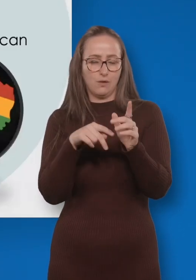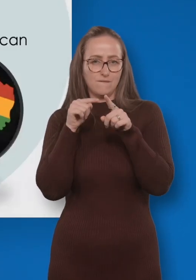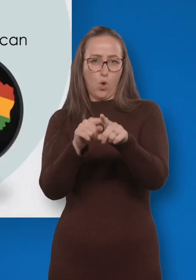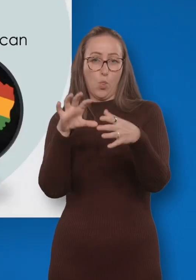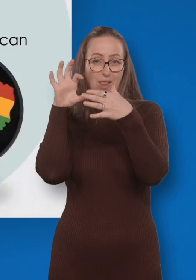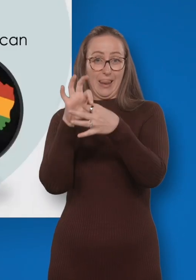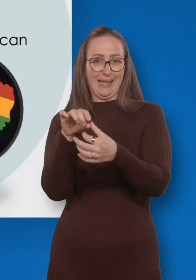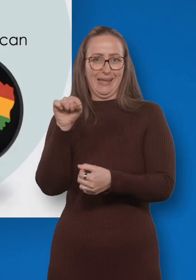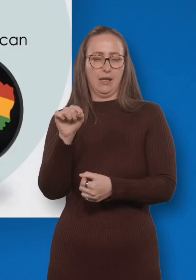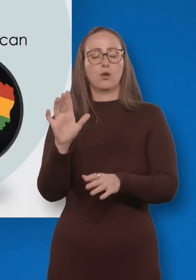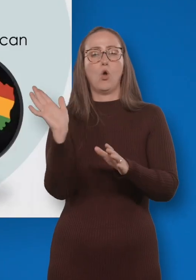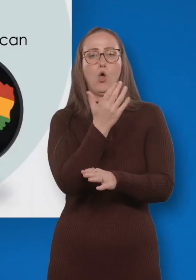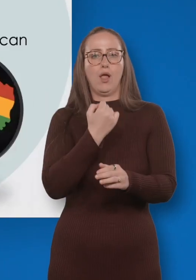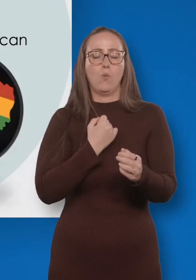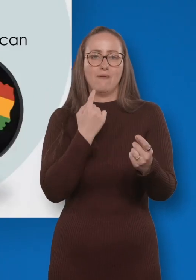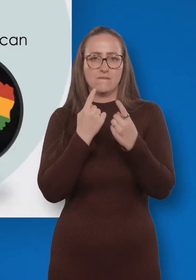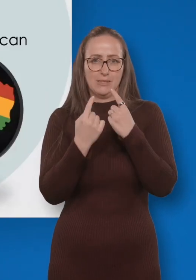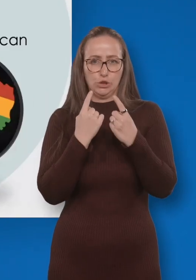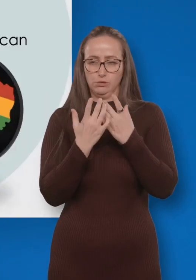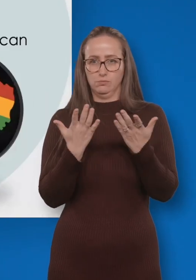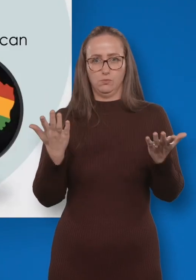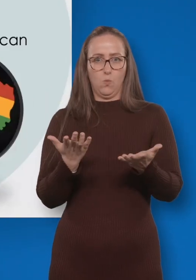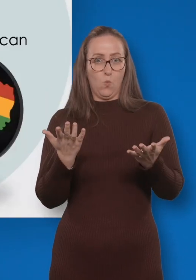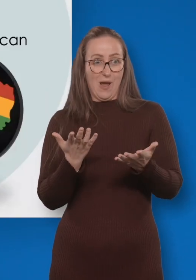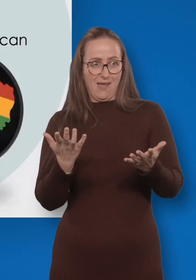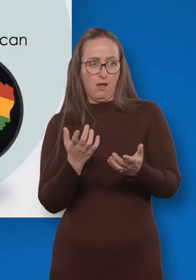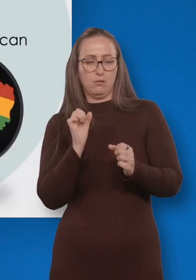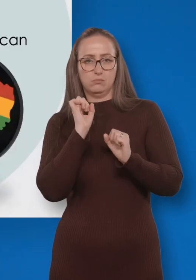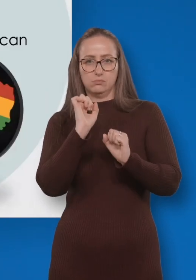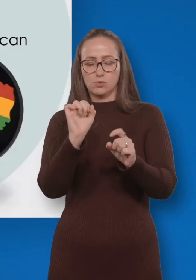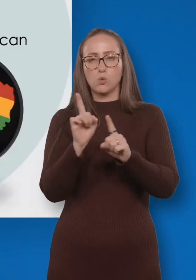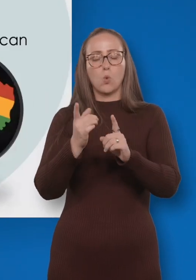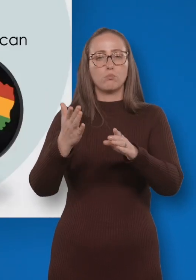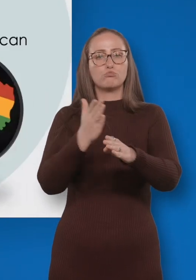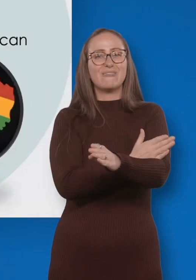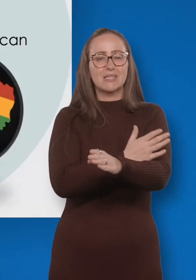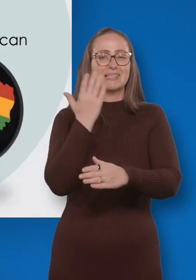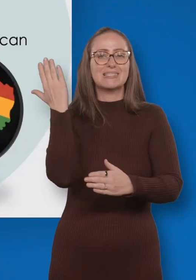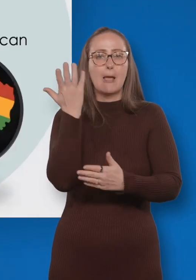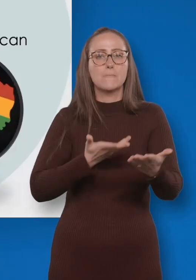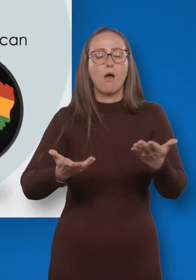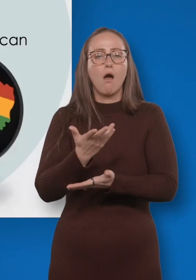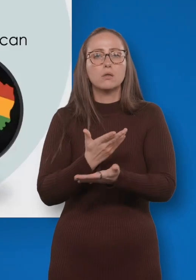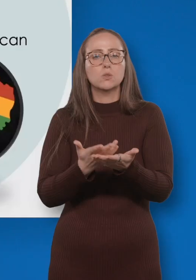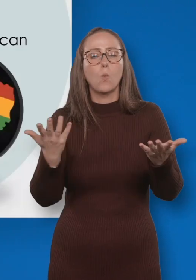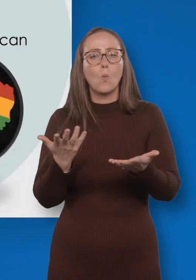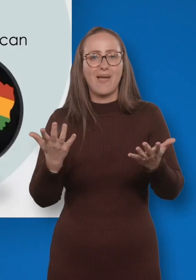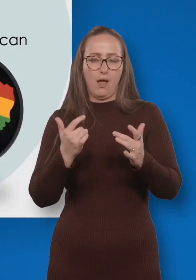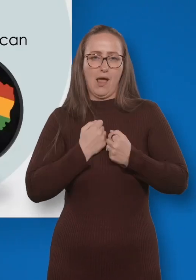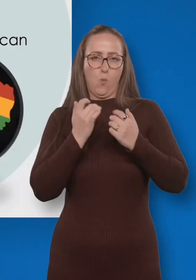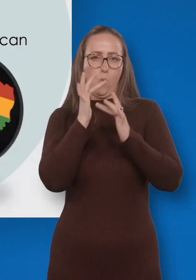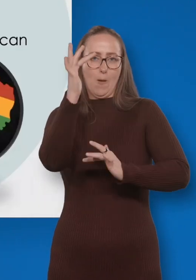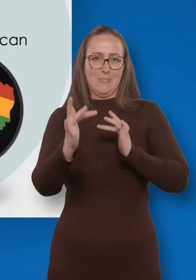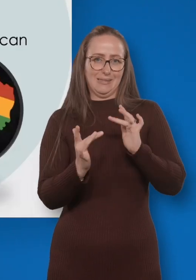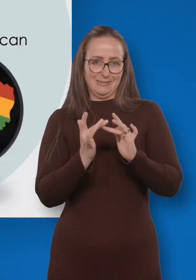register following the link, and you find all our information, all this information and the past seminars as well in